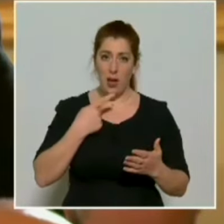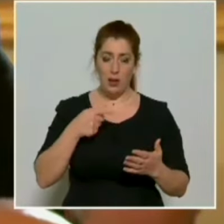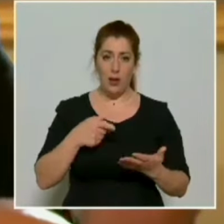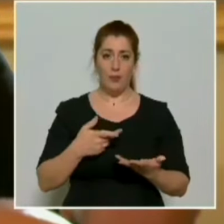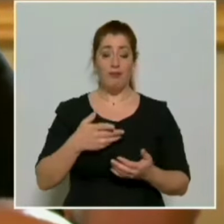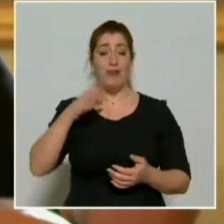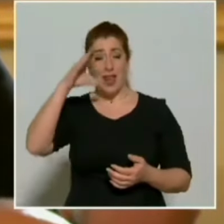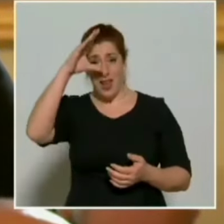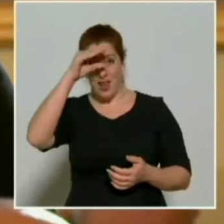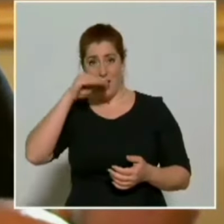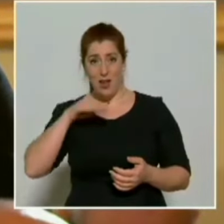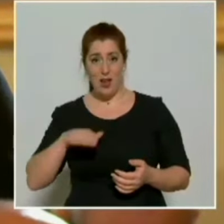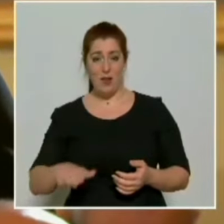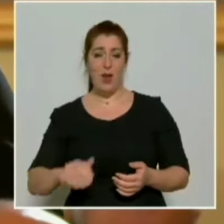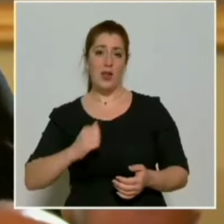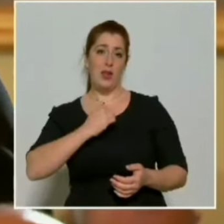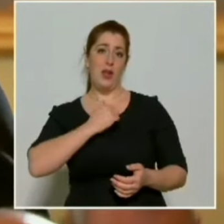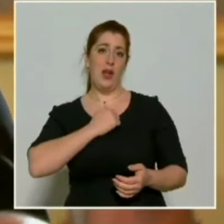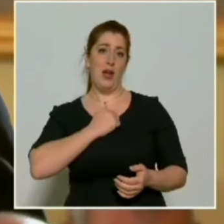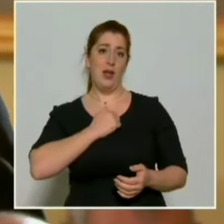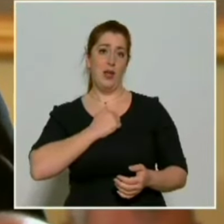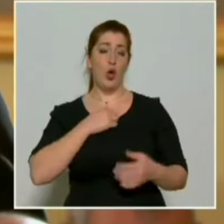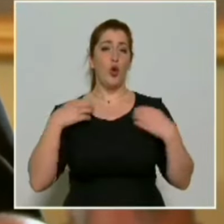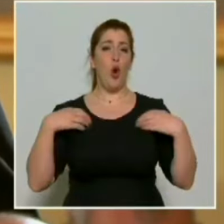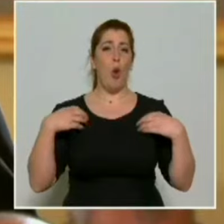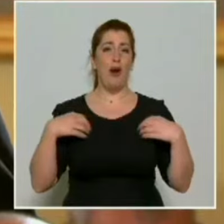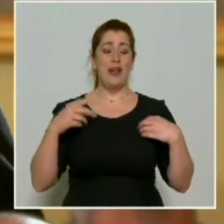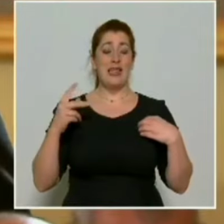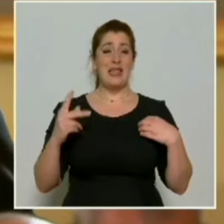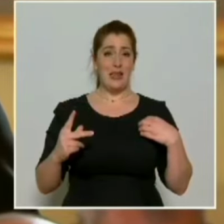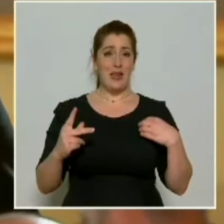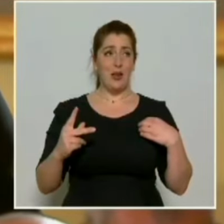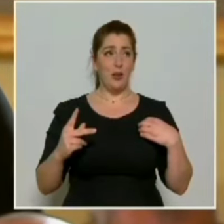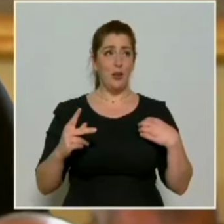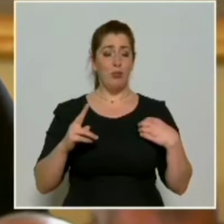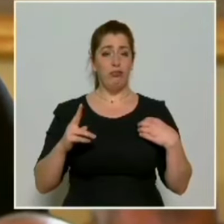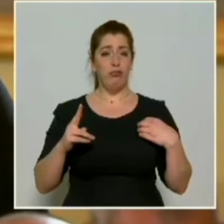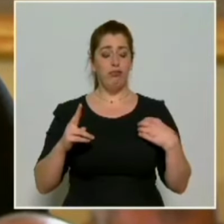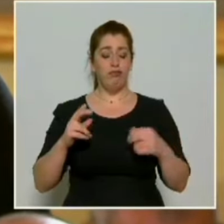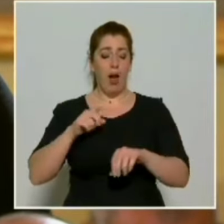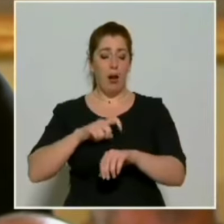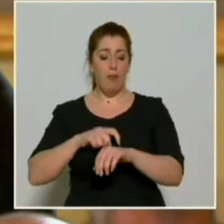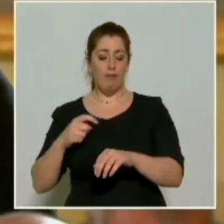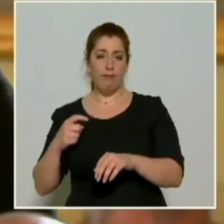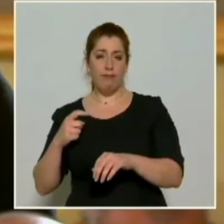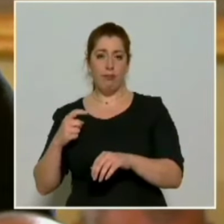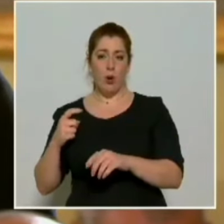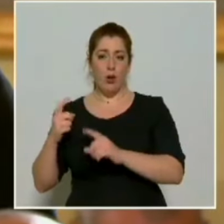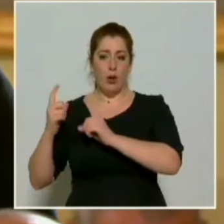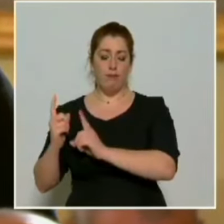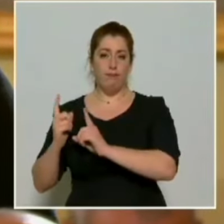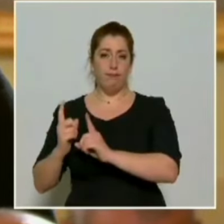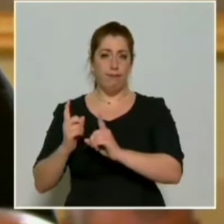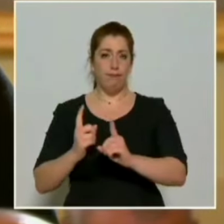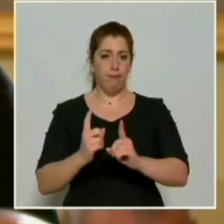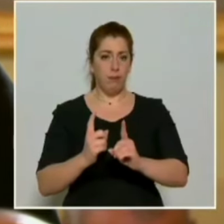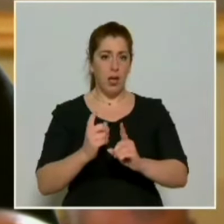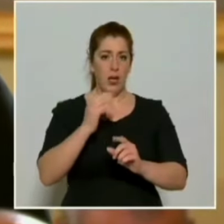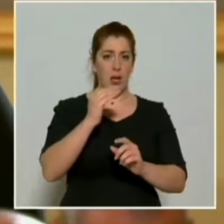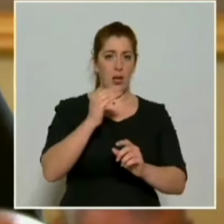It-tifel tiegħi kien fil-kinder u darba konna niġu lura mill-iskola u ra it-tifel Afrikan u għalli papa